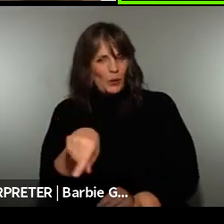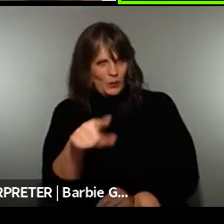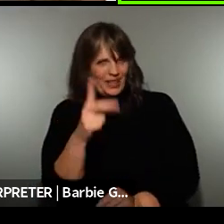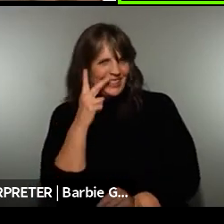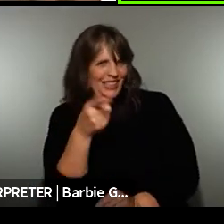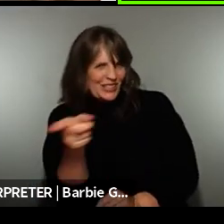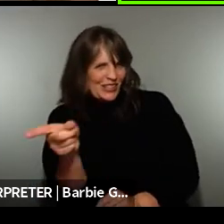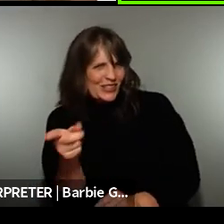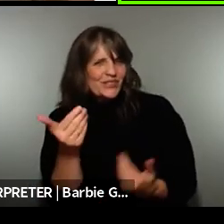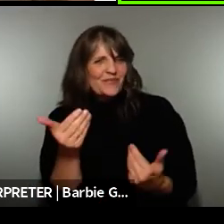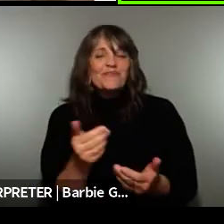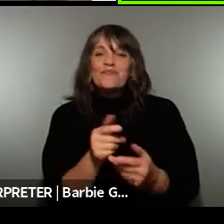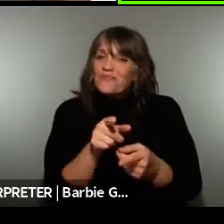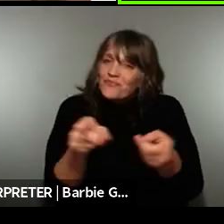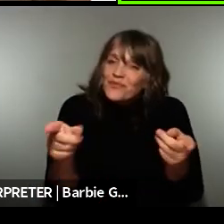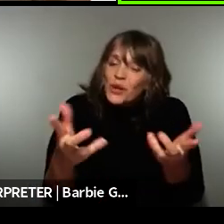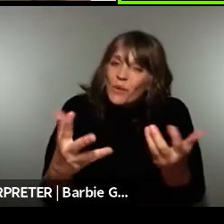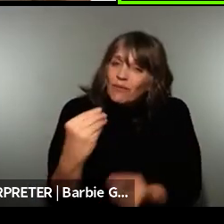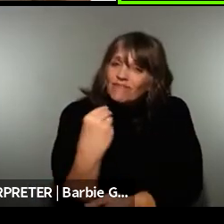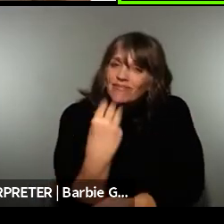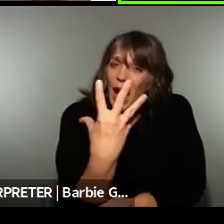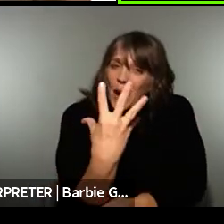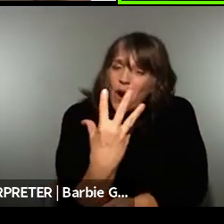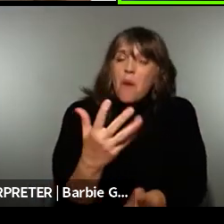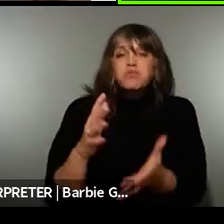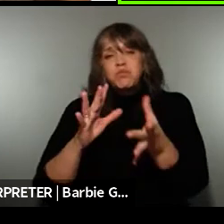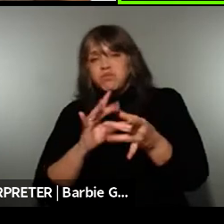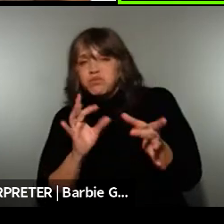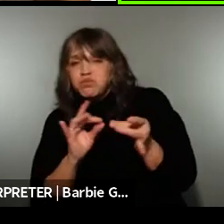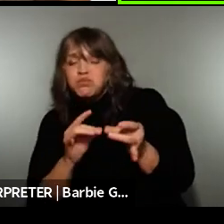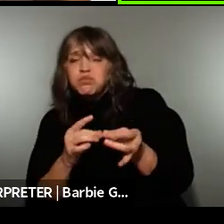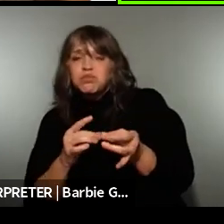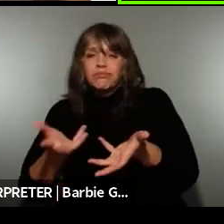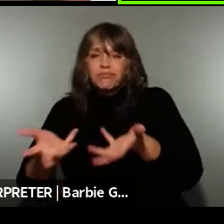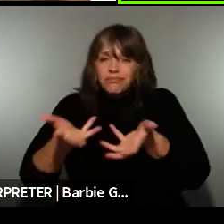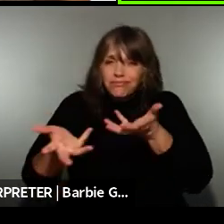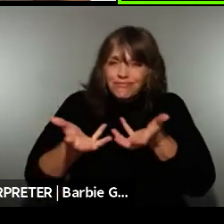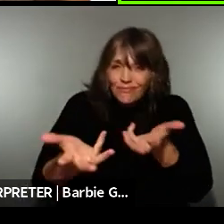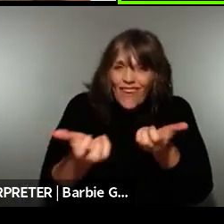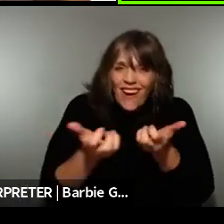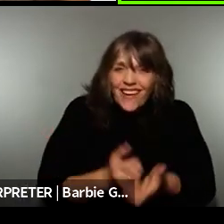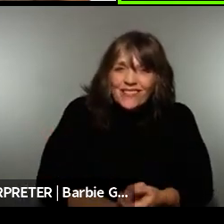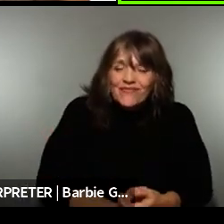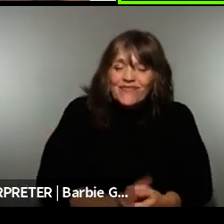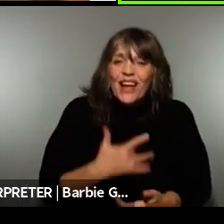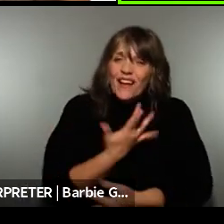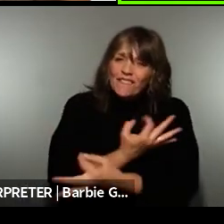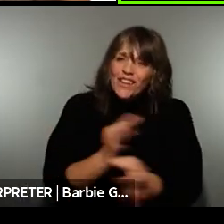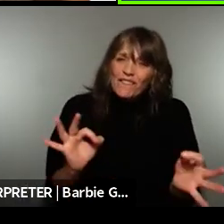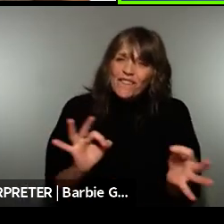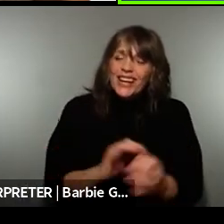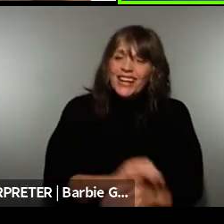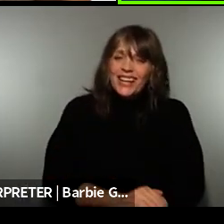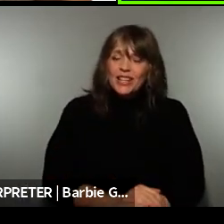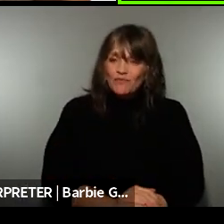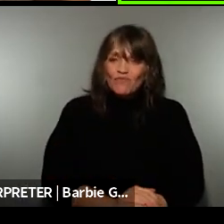you would like to turn on your cameras and engage in the conversation, feel free. If you would rather drop things in the chat, feel